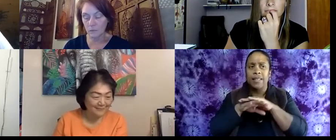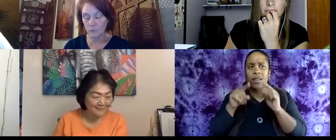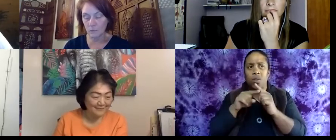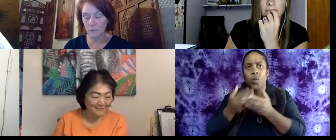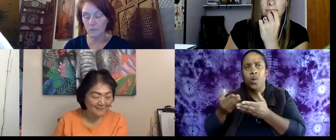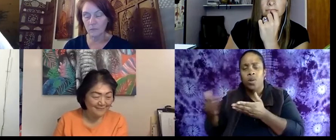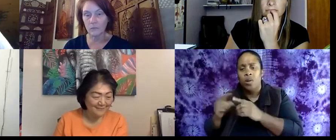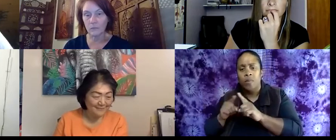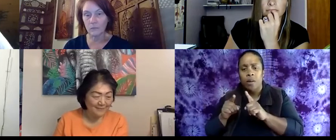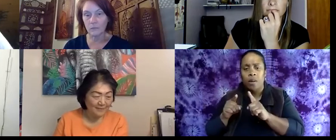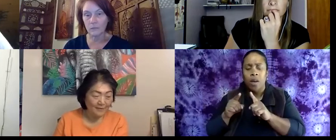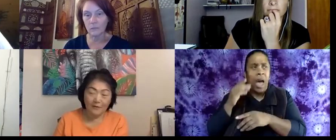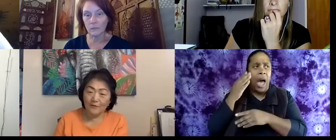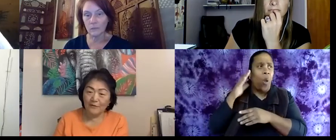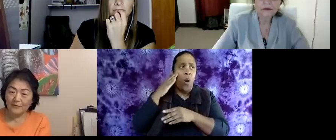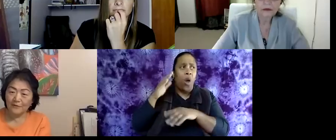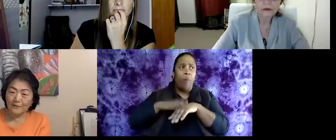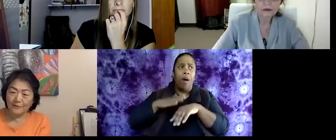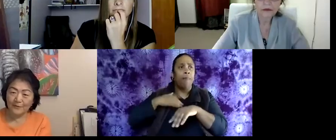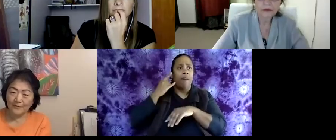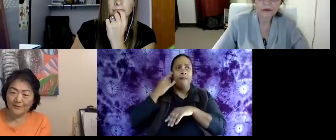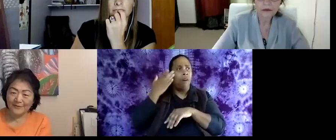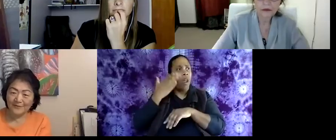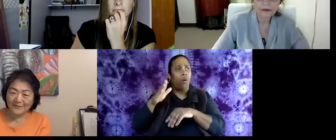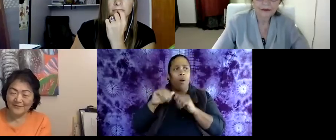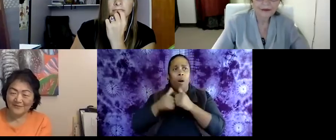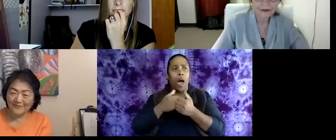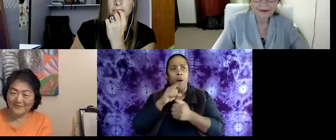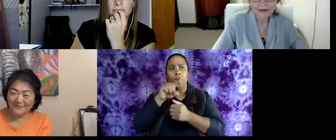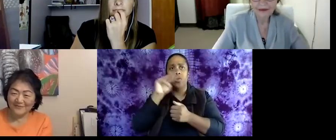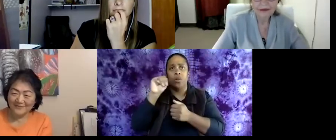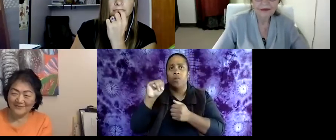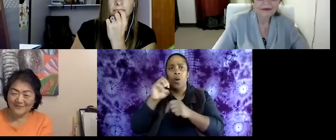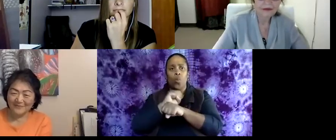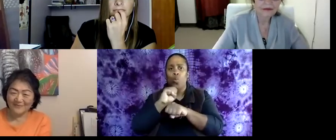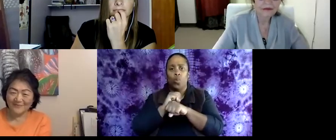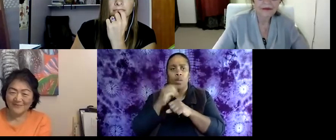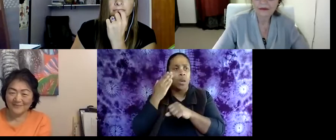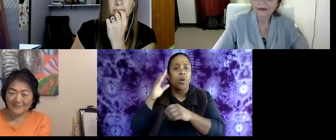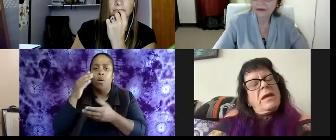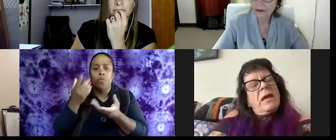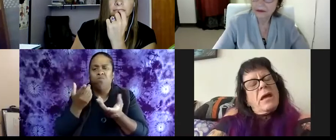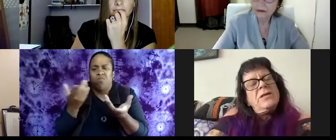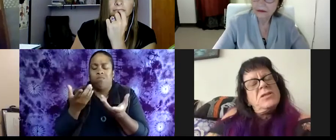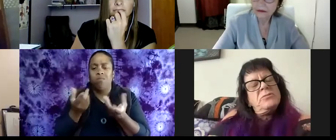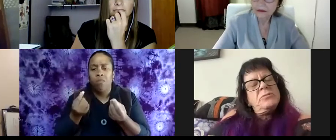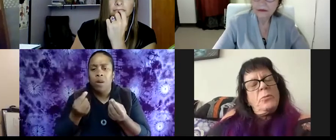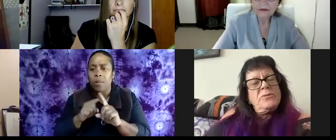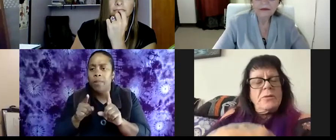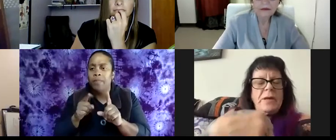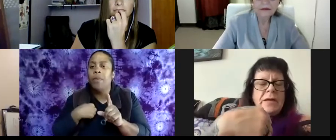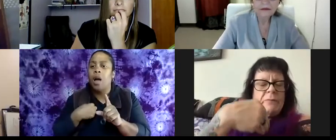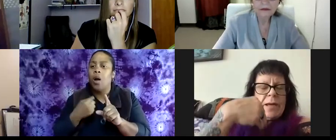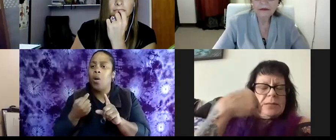I don't know. I'm on my phone. I have no idea how Zoom works. So I don't know really what's going on here, but I just